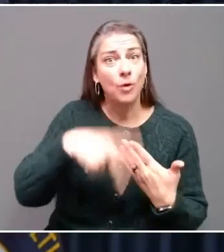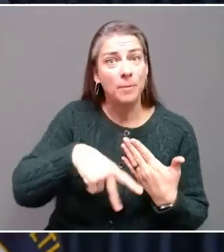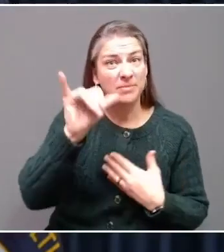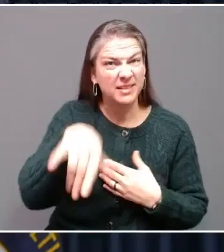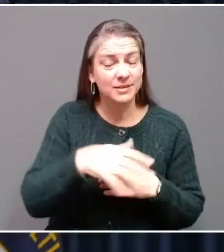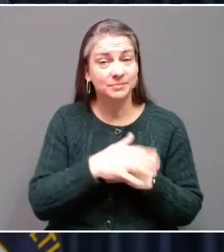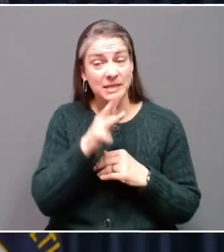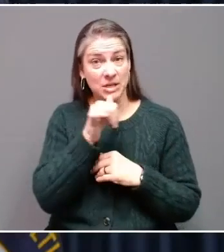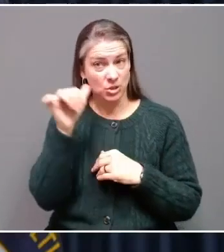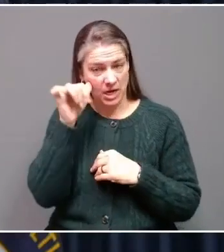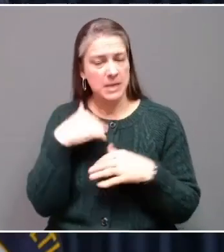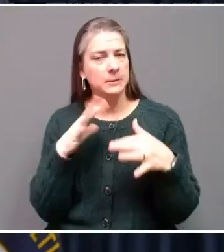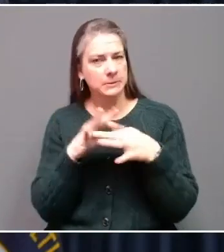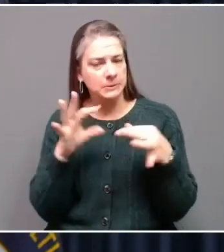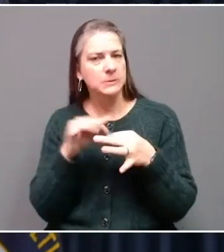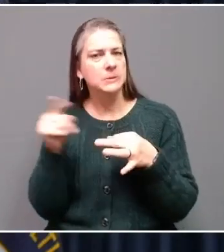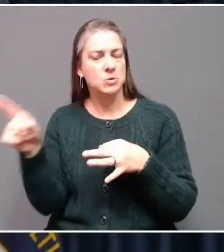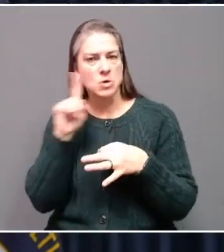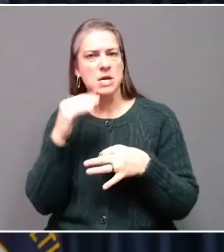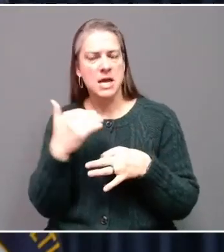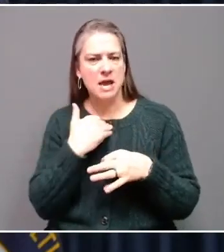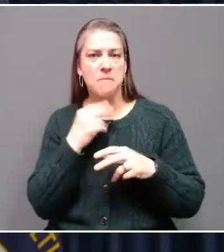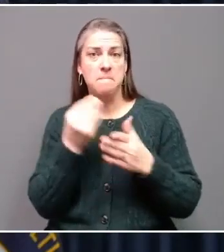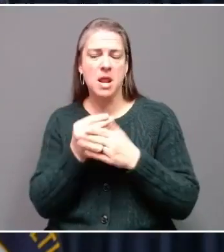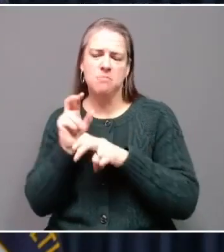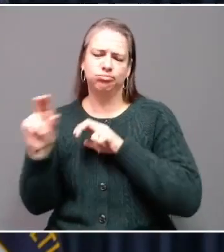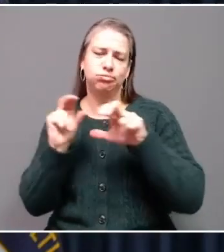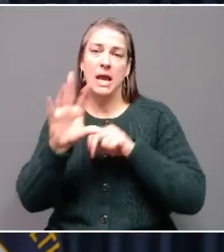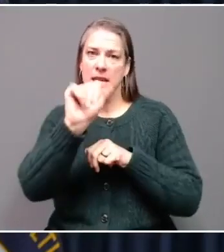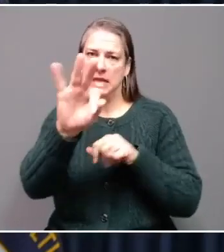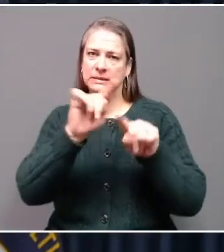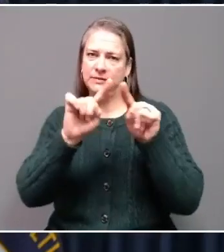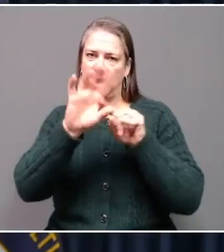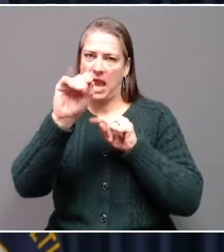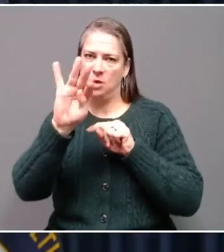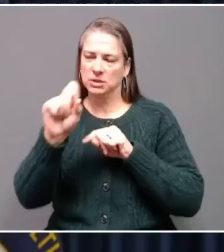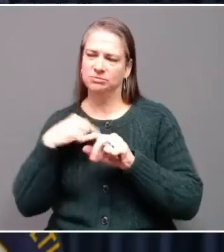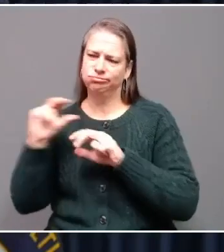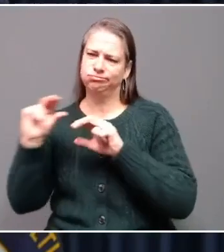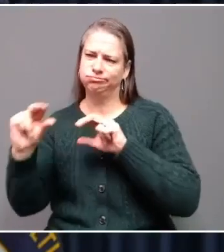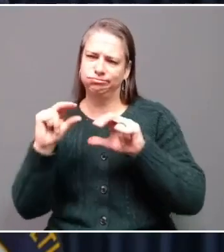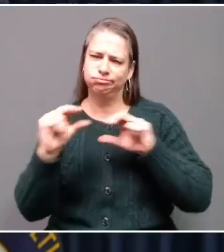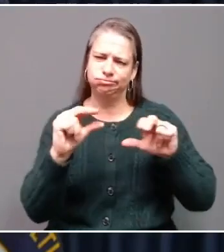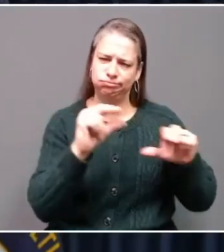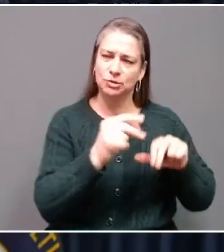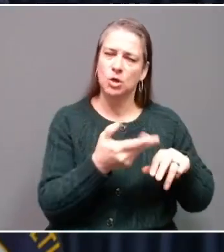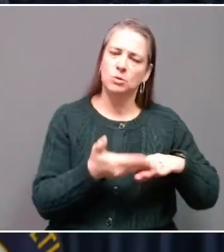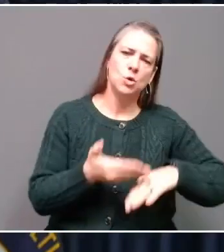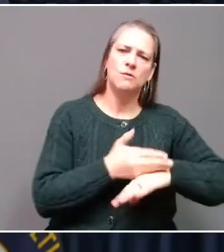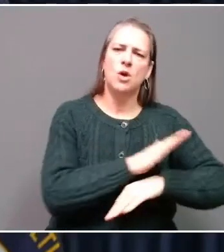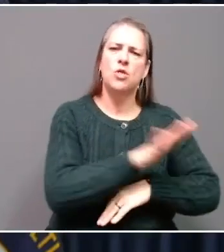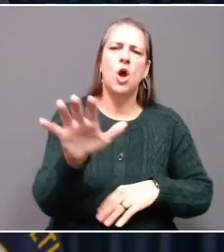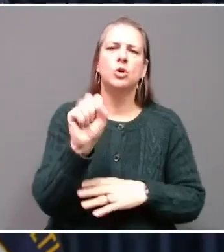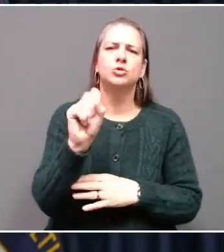million to 19 counties to update their water and sewer infrastructure. This investment will improve